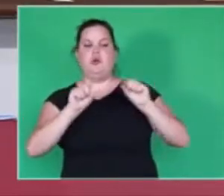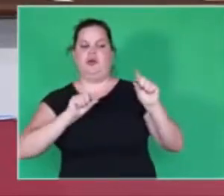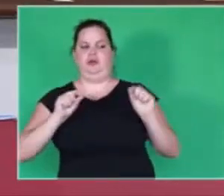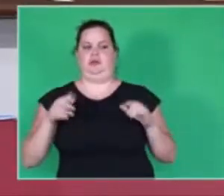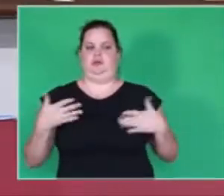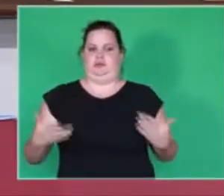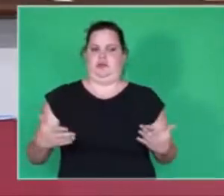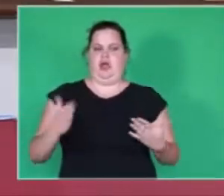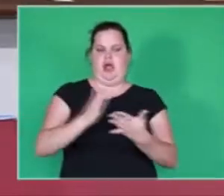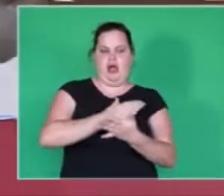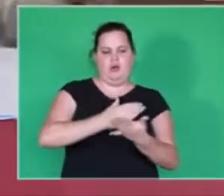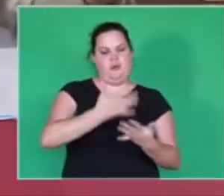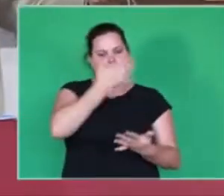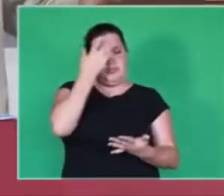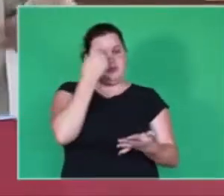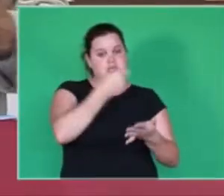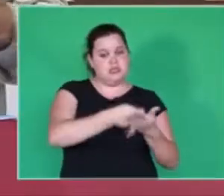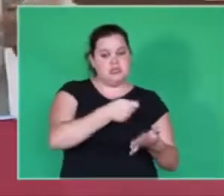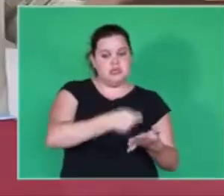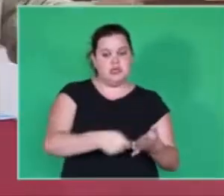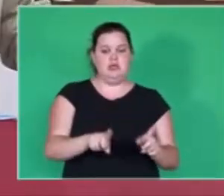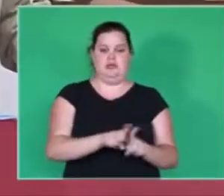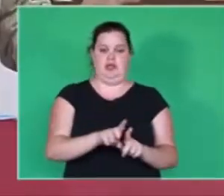And some wrote